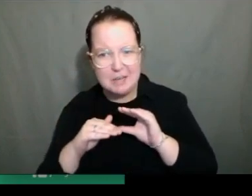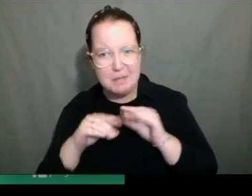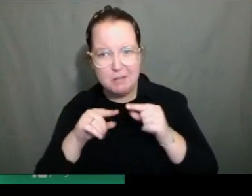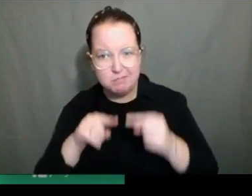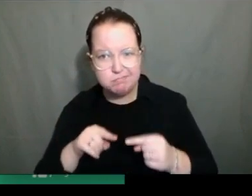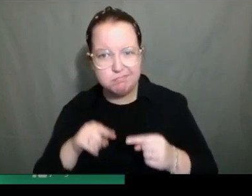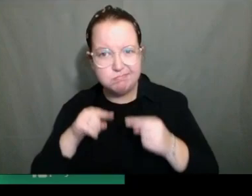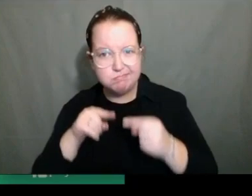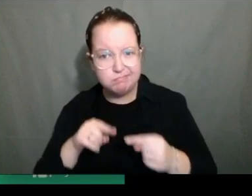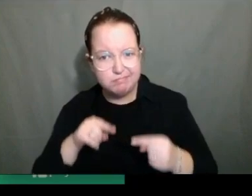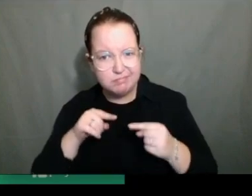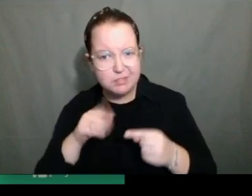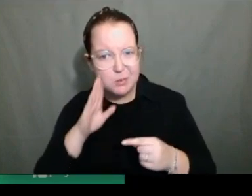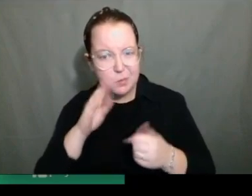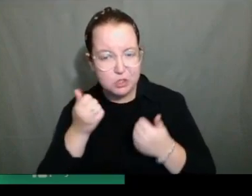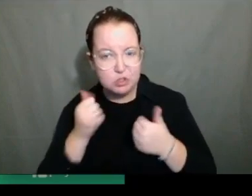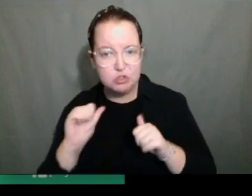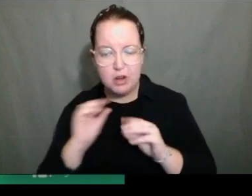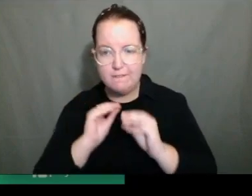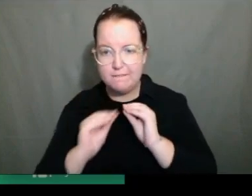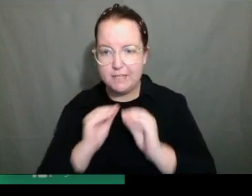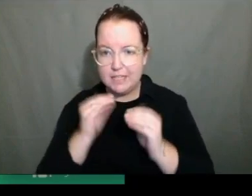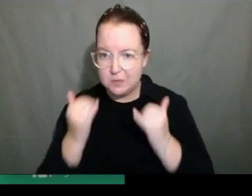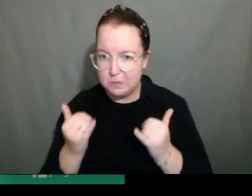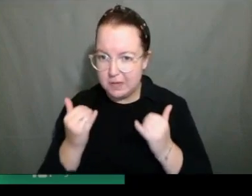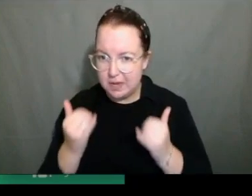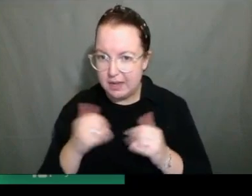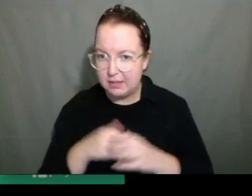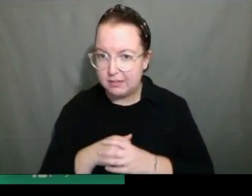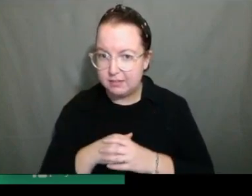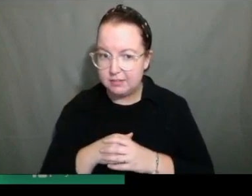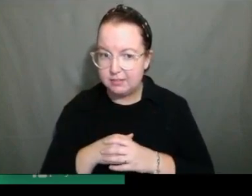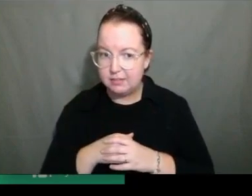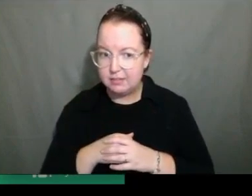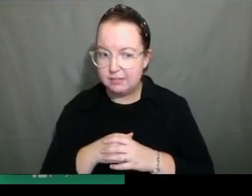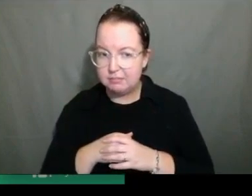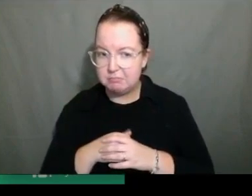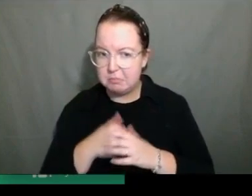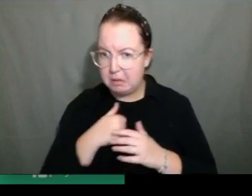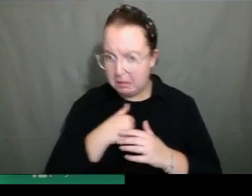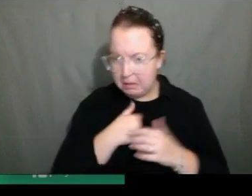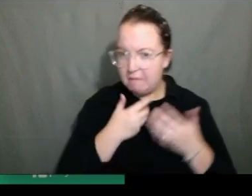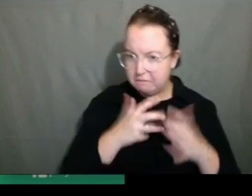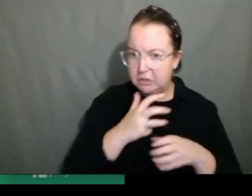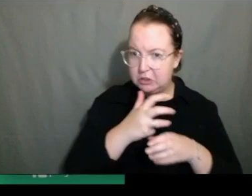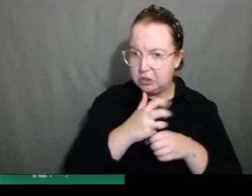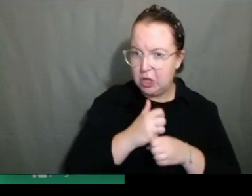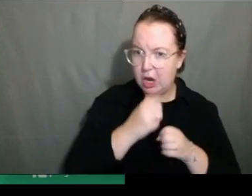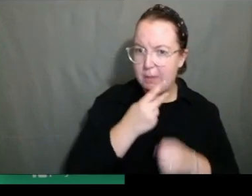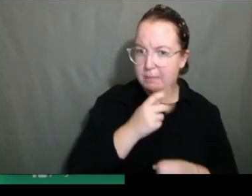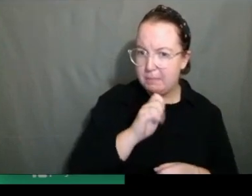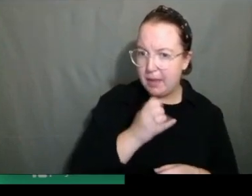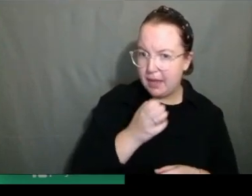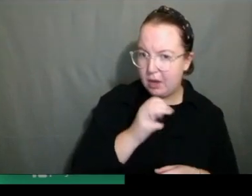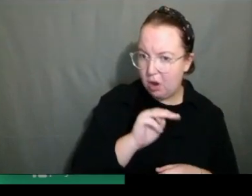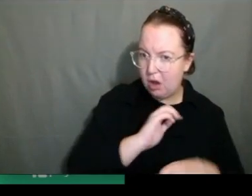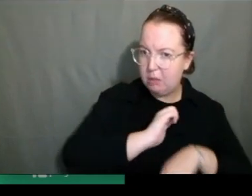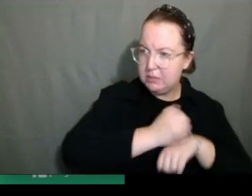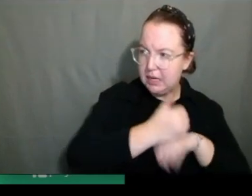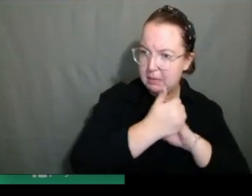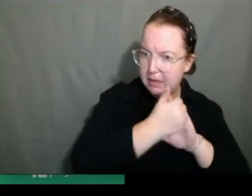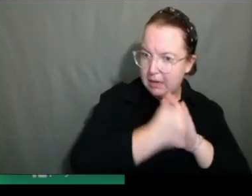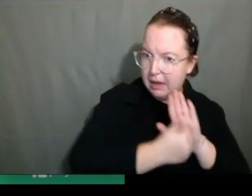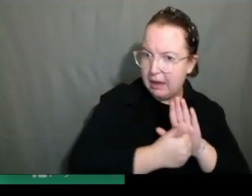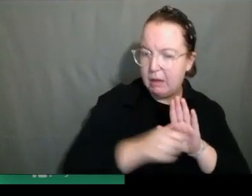accounts, so we're gonna try to take care of that today, because we all got the PayCom stuff and we set ours up, but all the